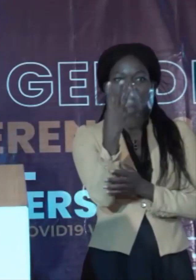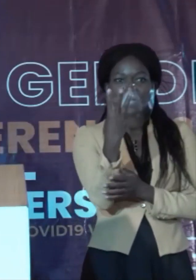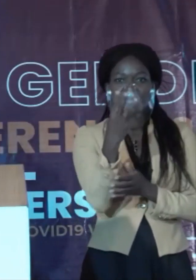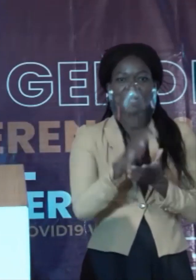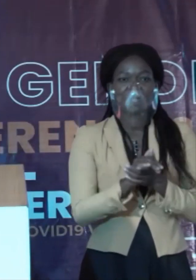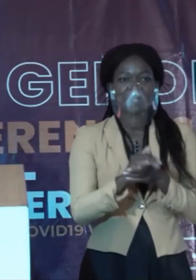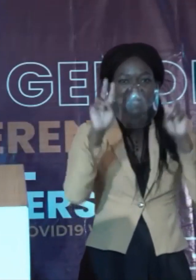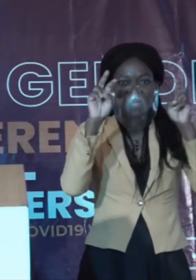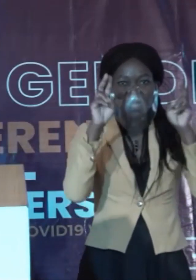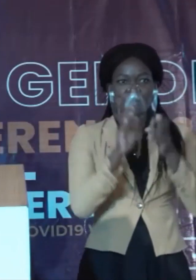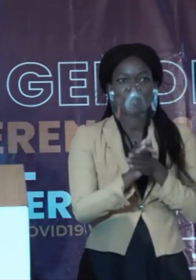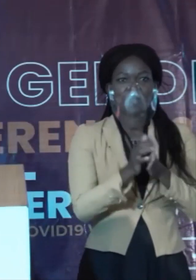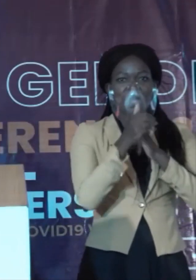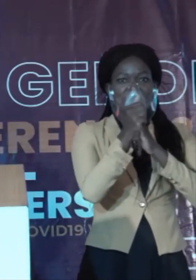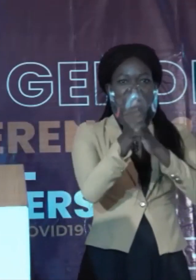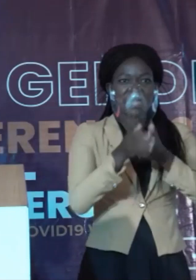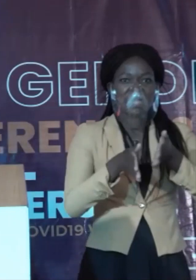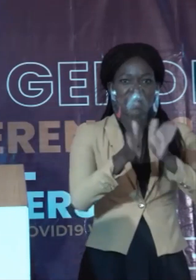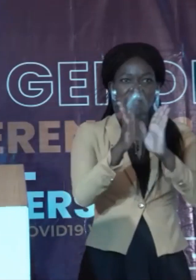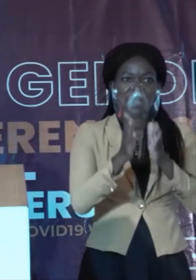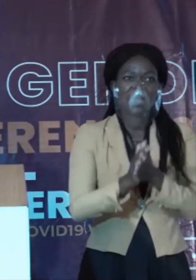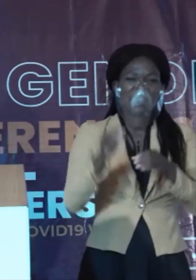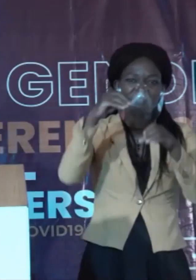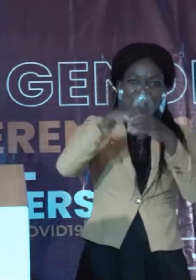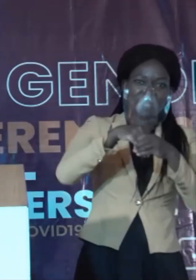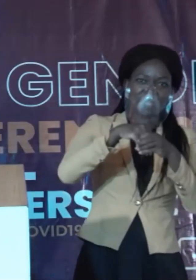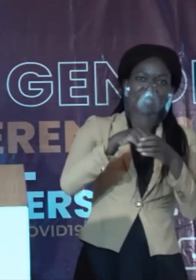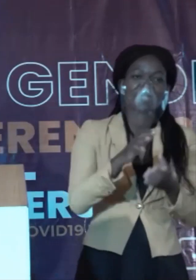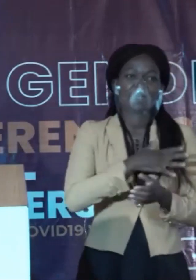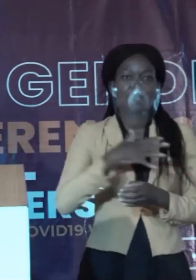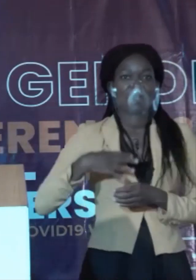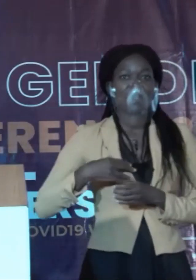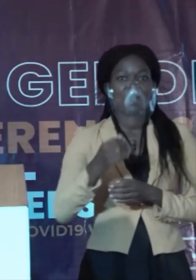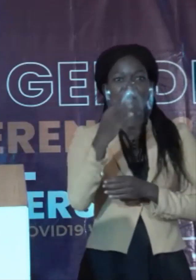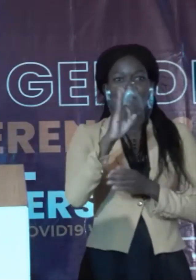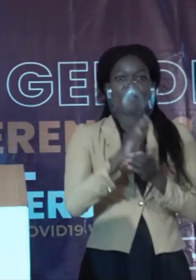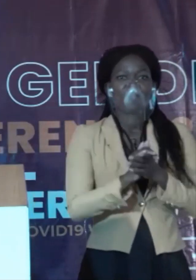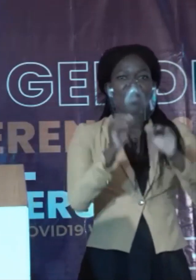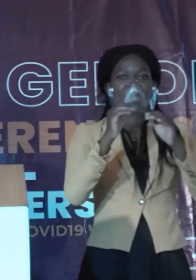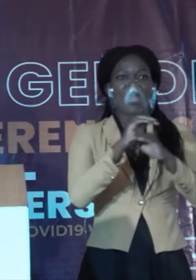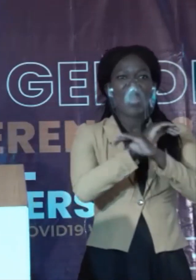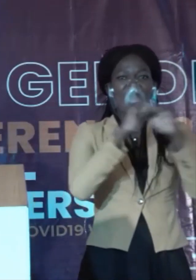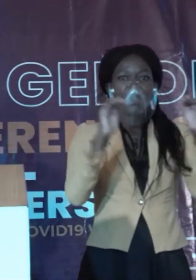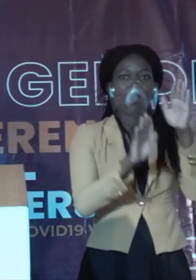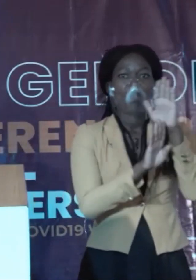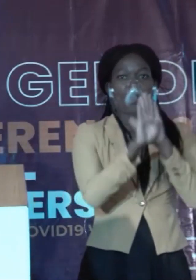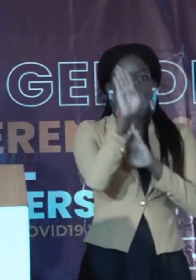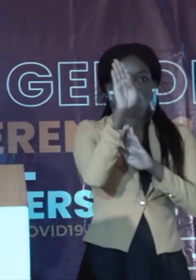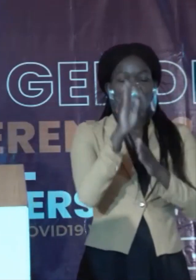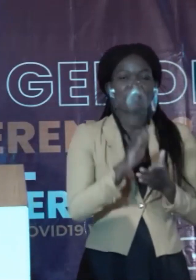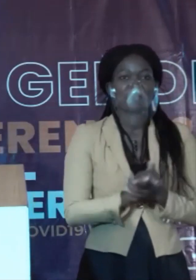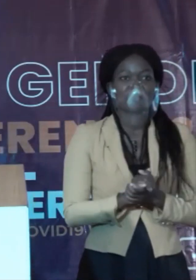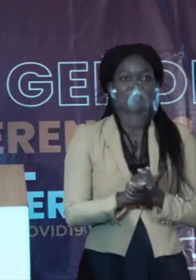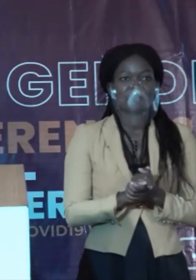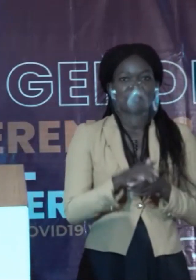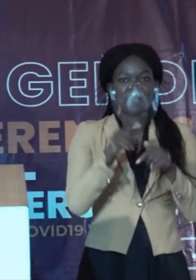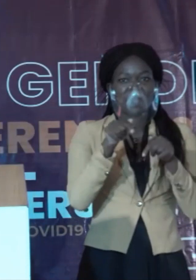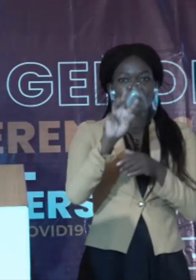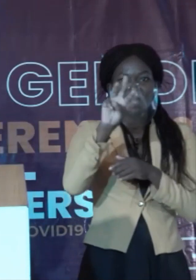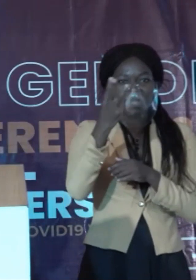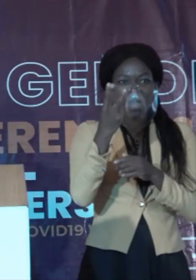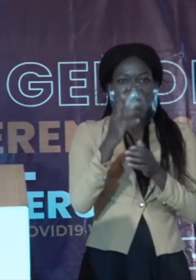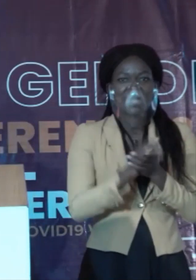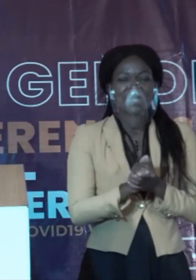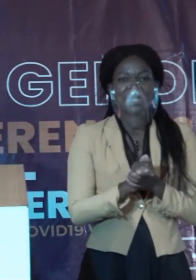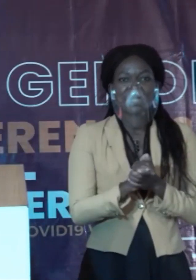the Way, Investing in Women for Equitable Growth. This is the 3rd session of the first